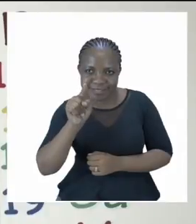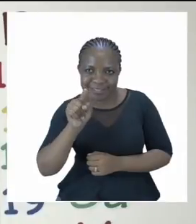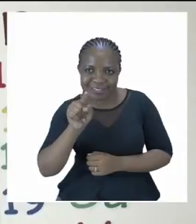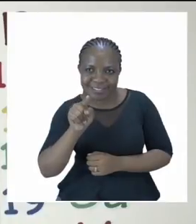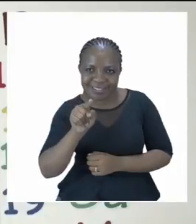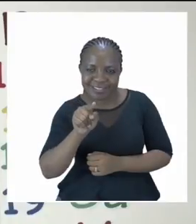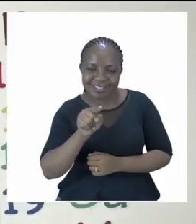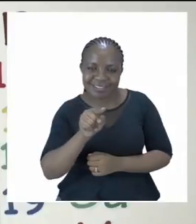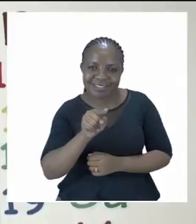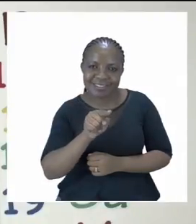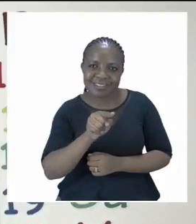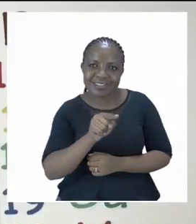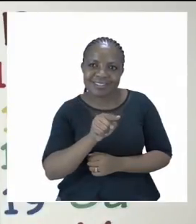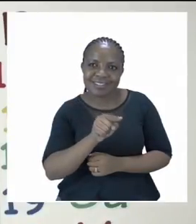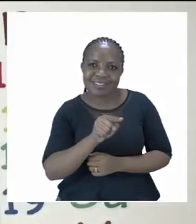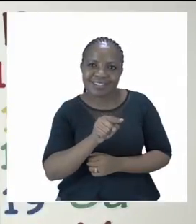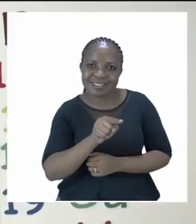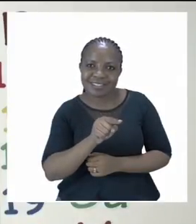Round,